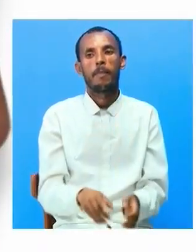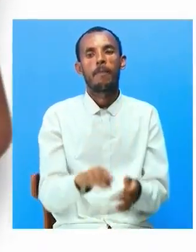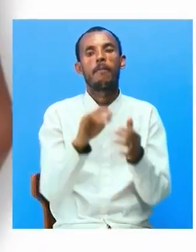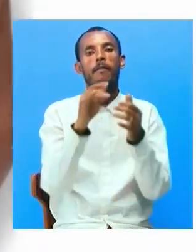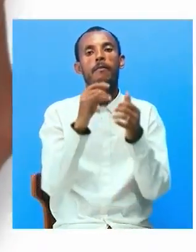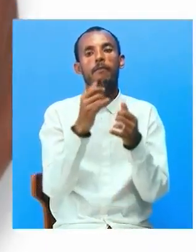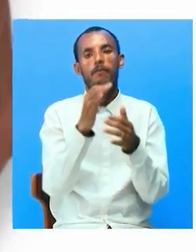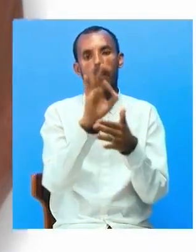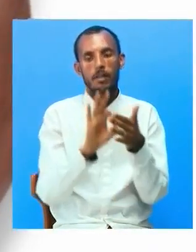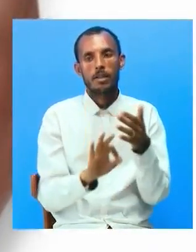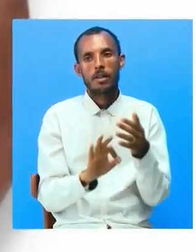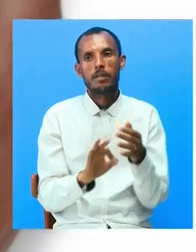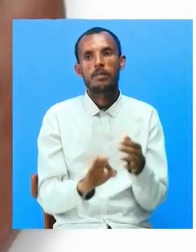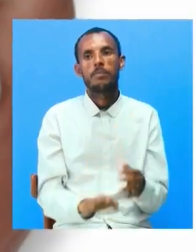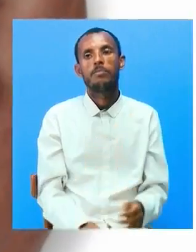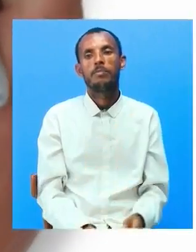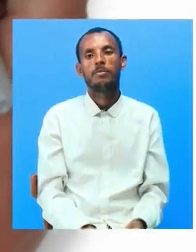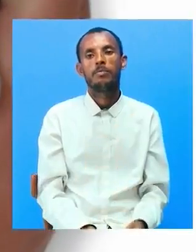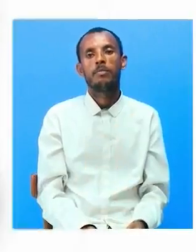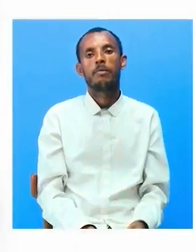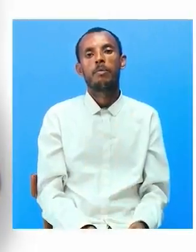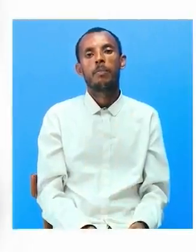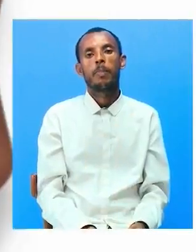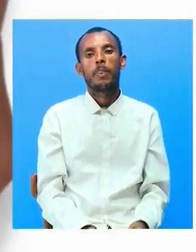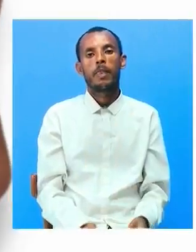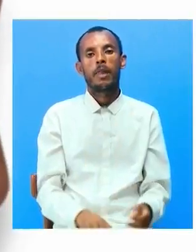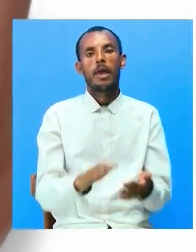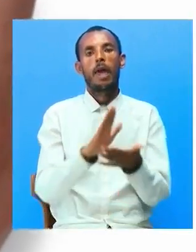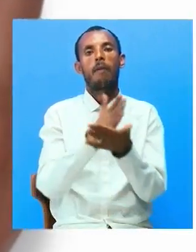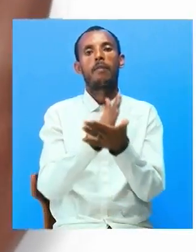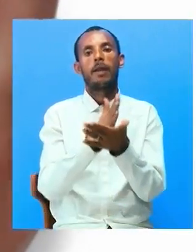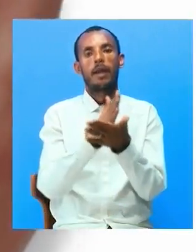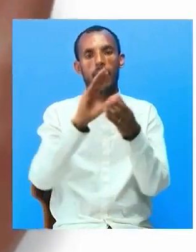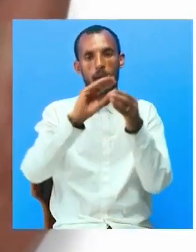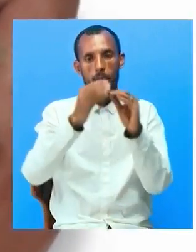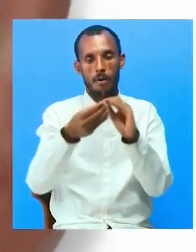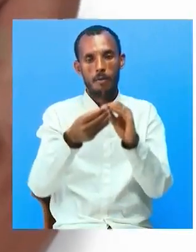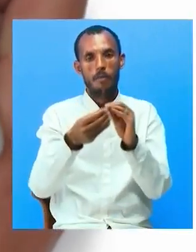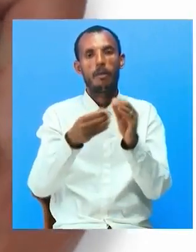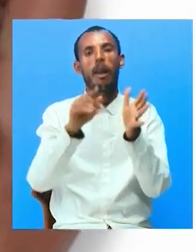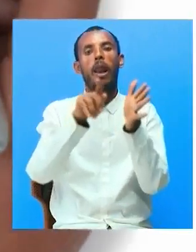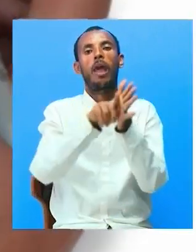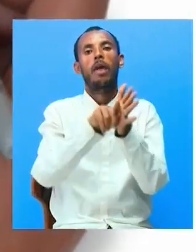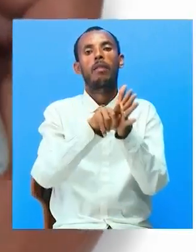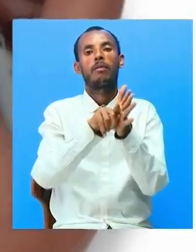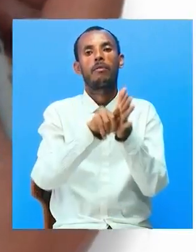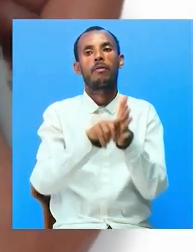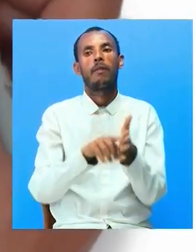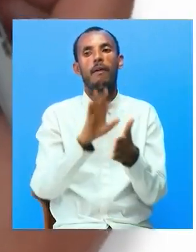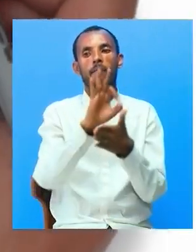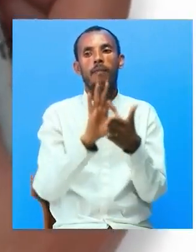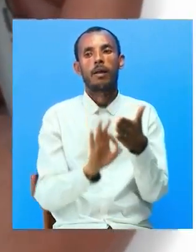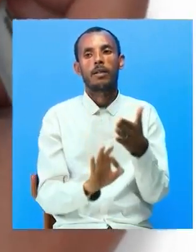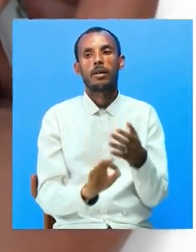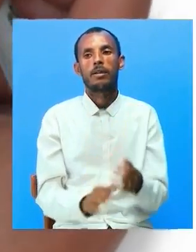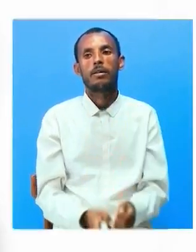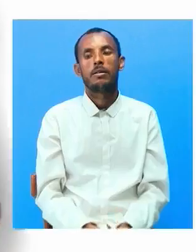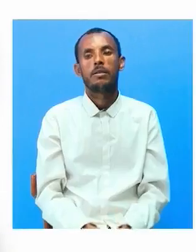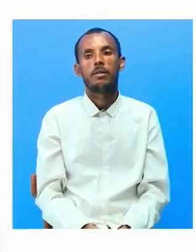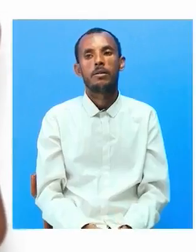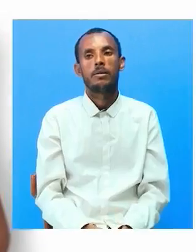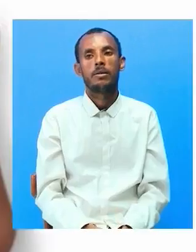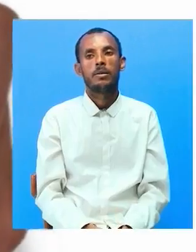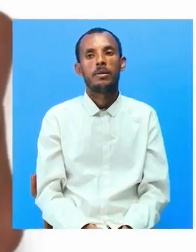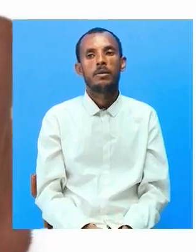negative factors, even number of negative factors, even number